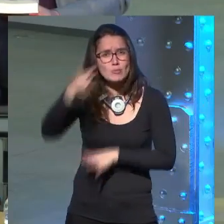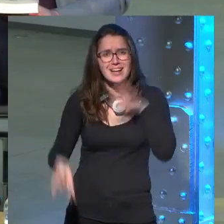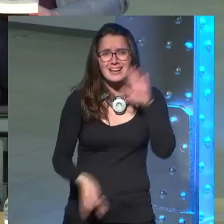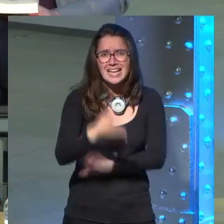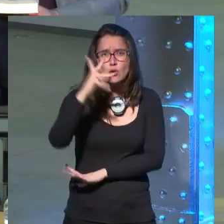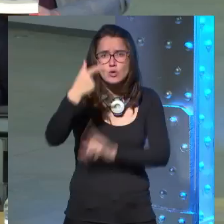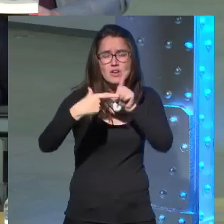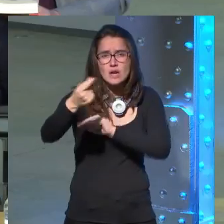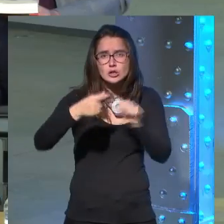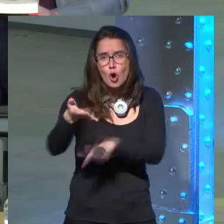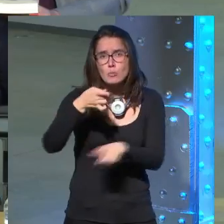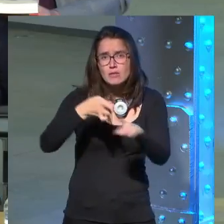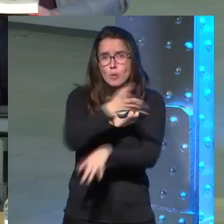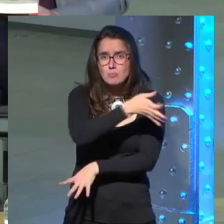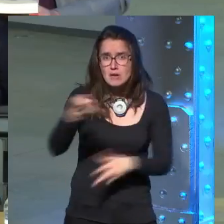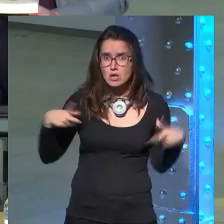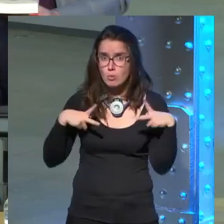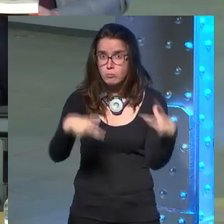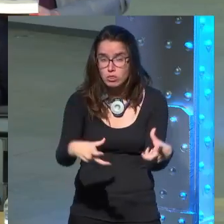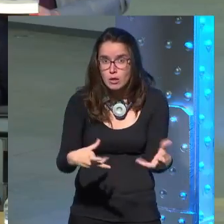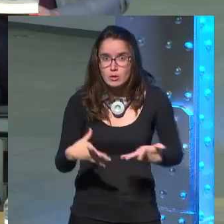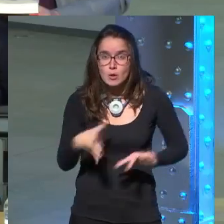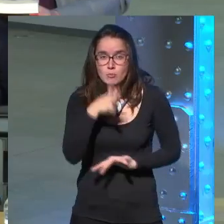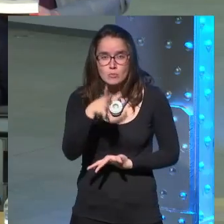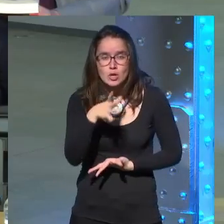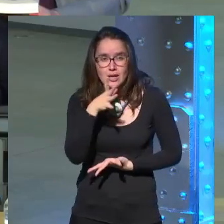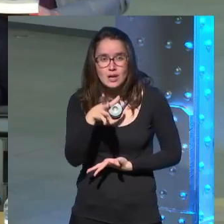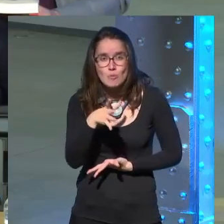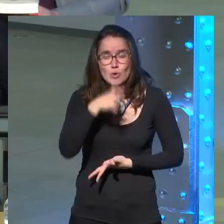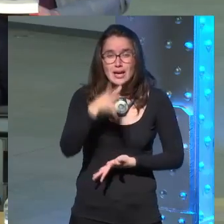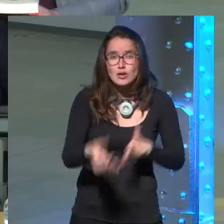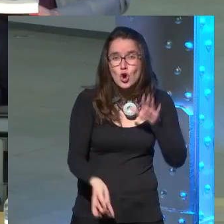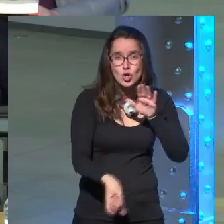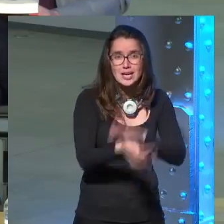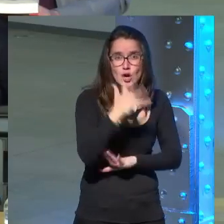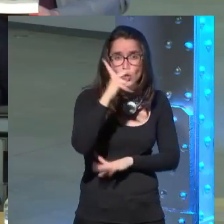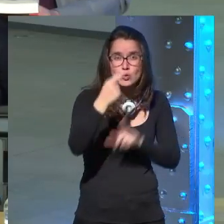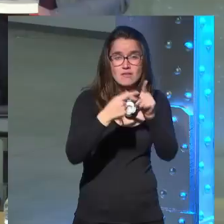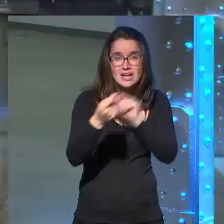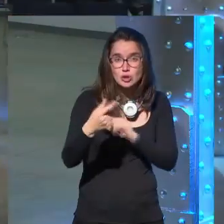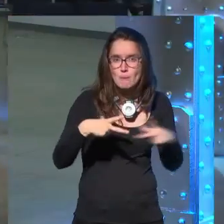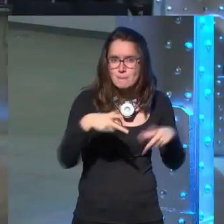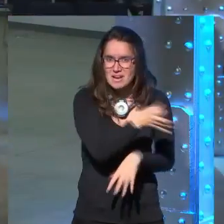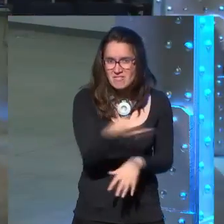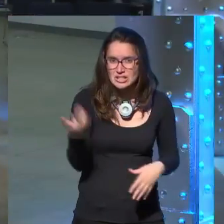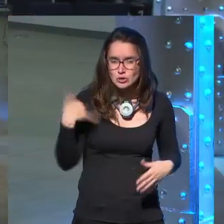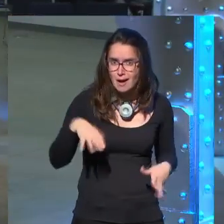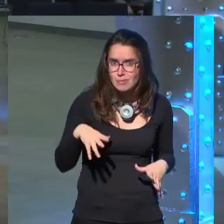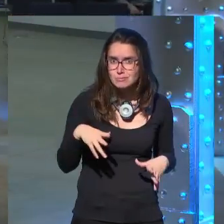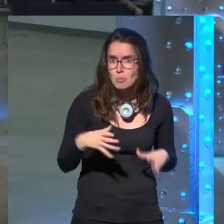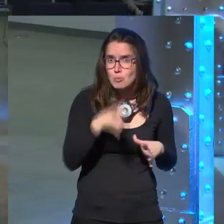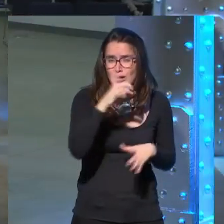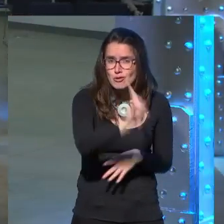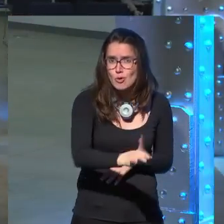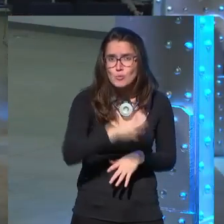perfect in the first place? Why would God need to keep on tinkering with it in the decimal places? But it was very striking. And so